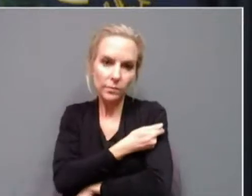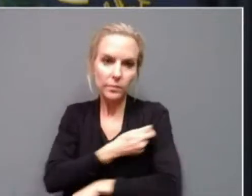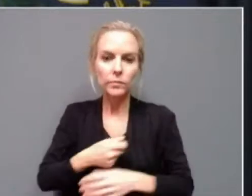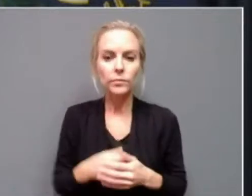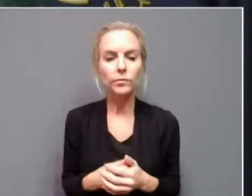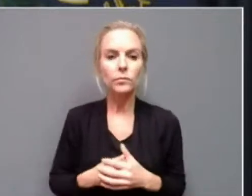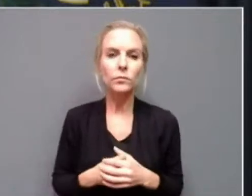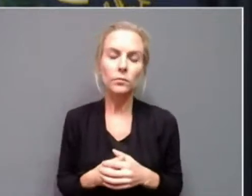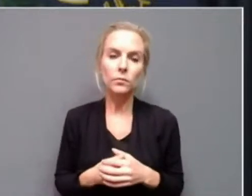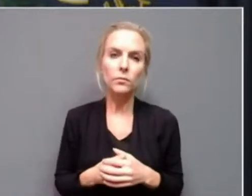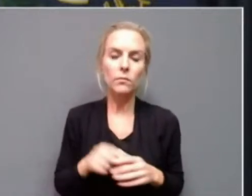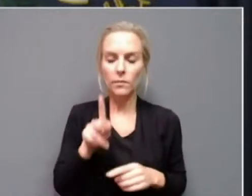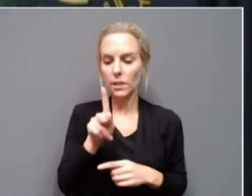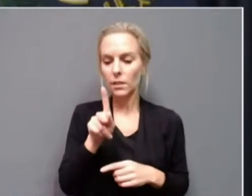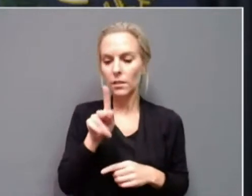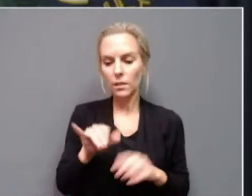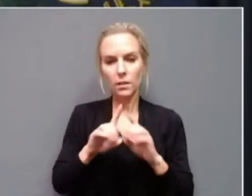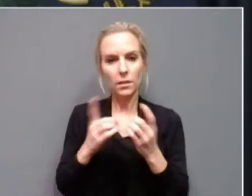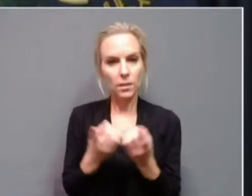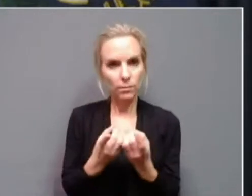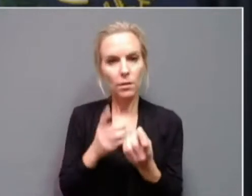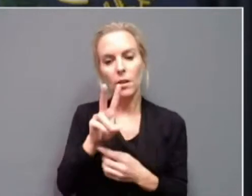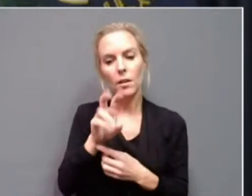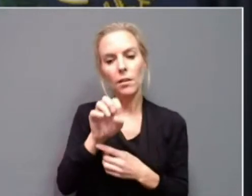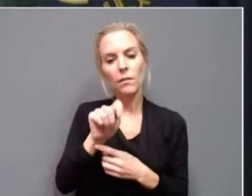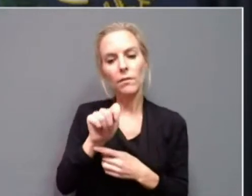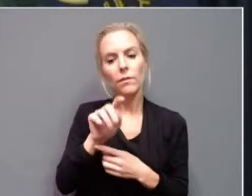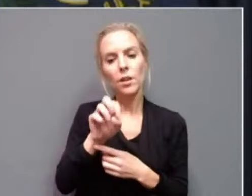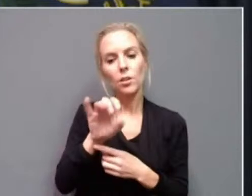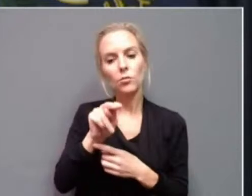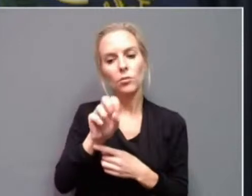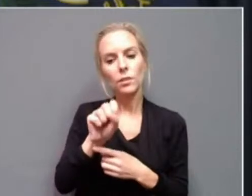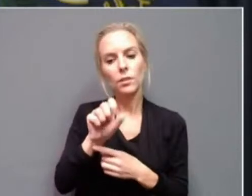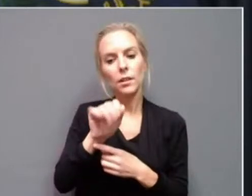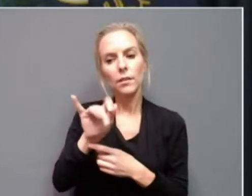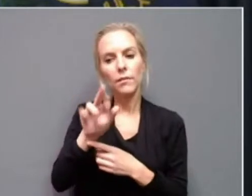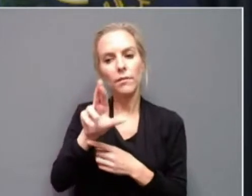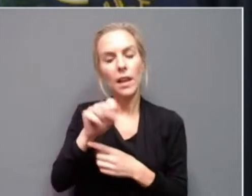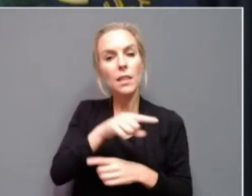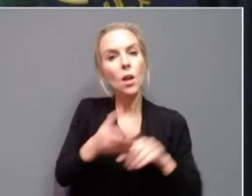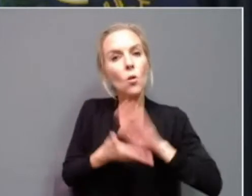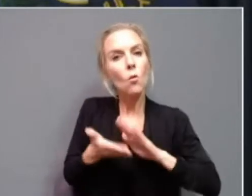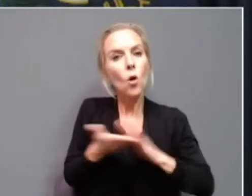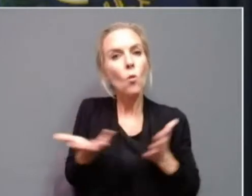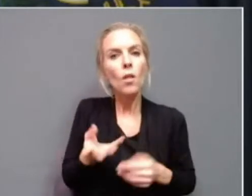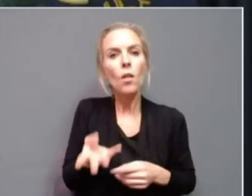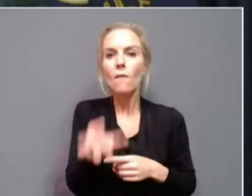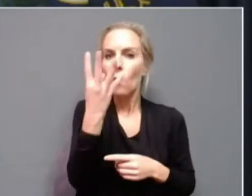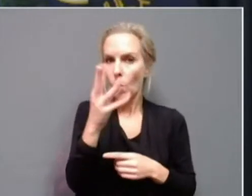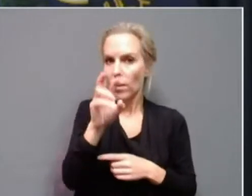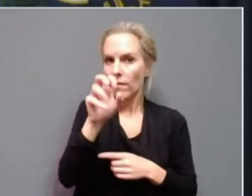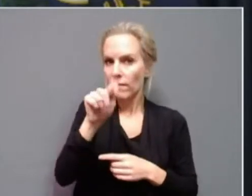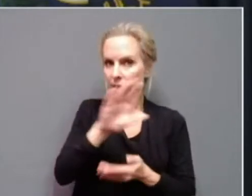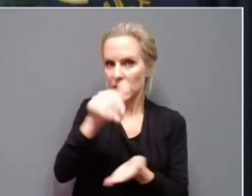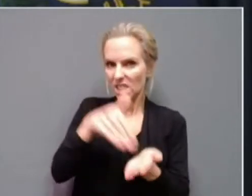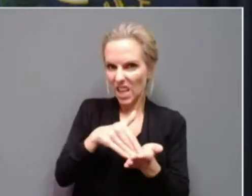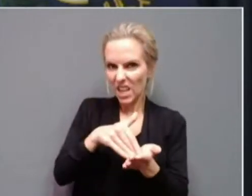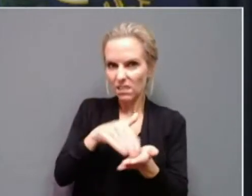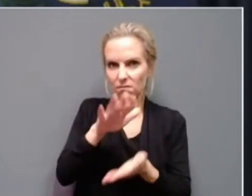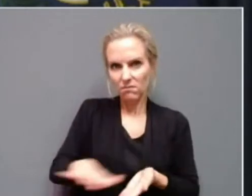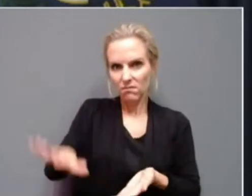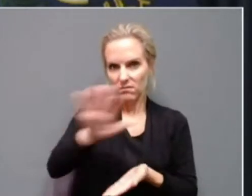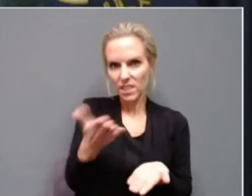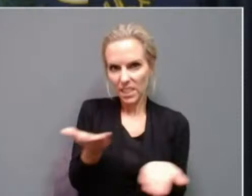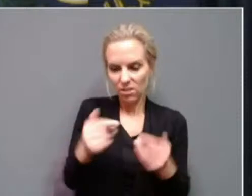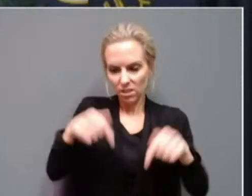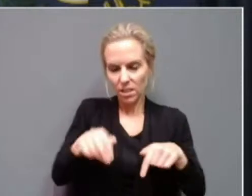The Kentucky Department of Veterans Affairs operates the 4 veteran centers across our state. They are